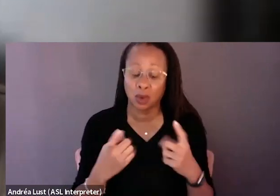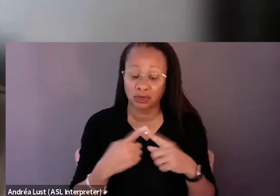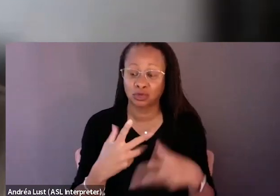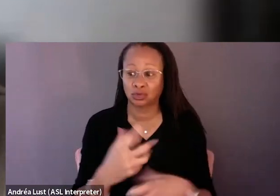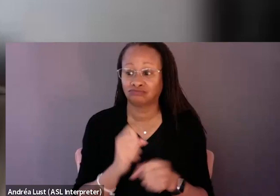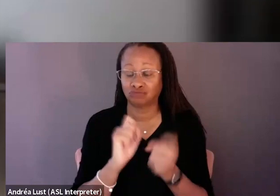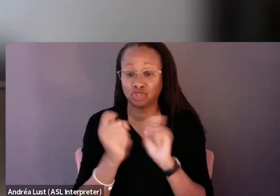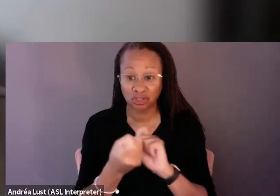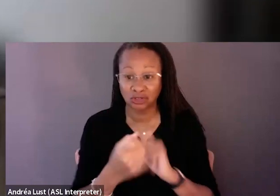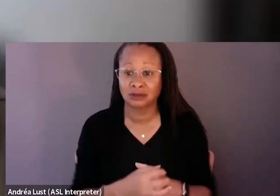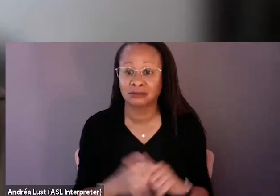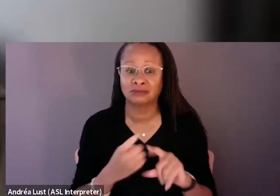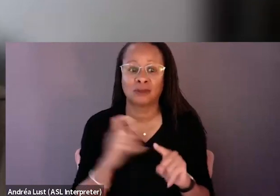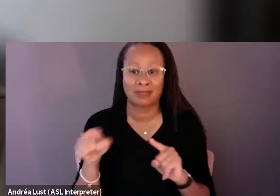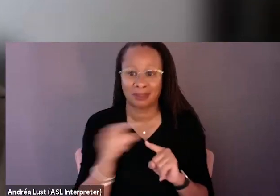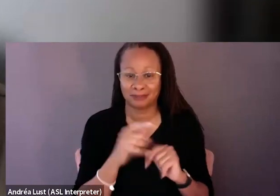change from them